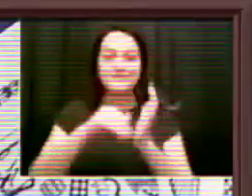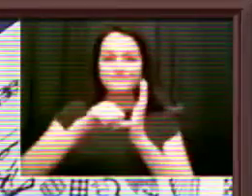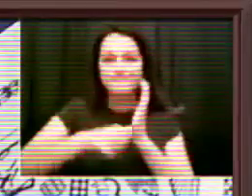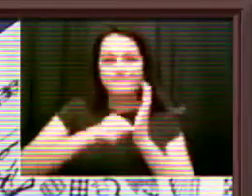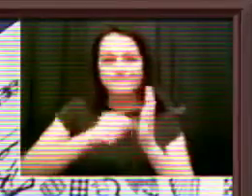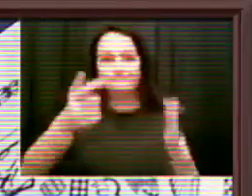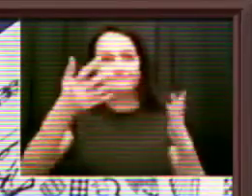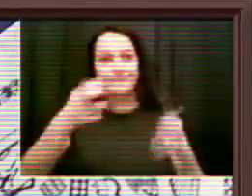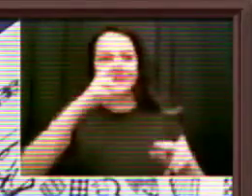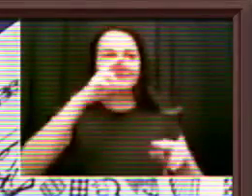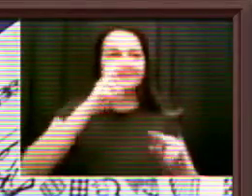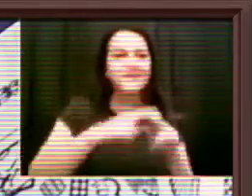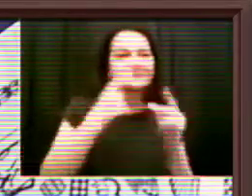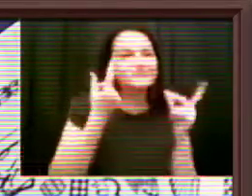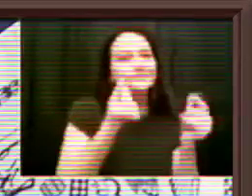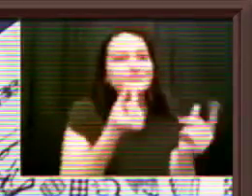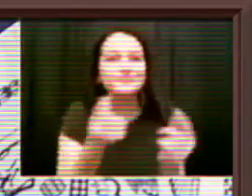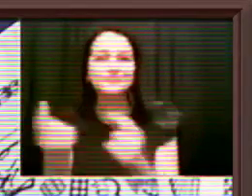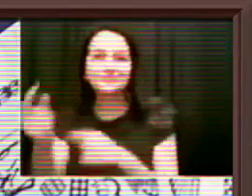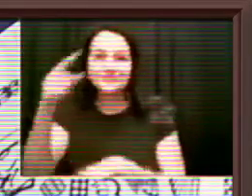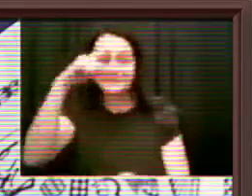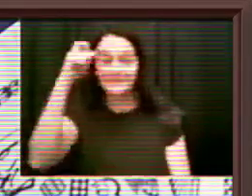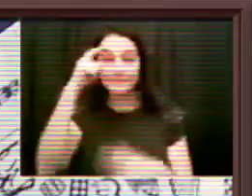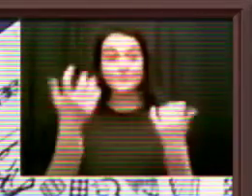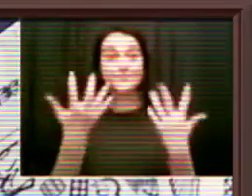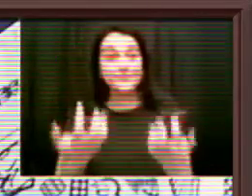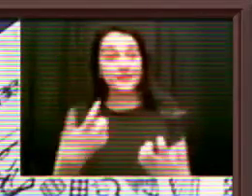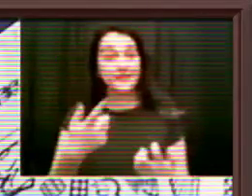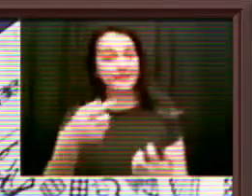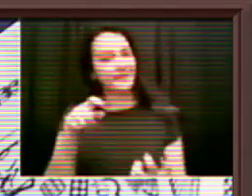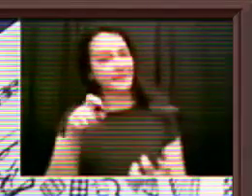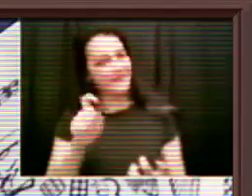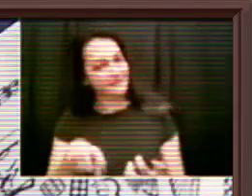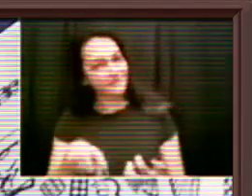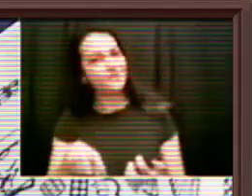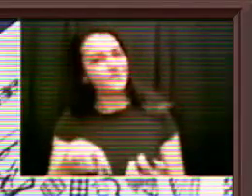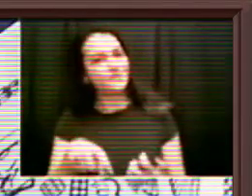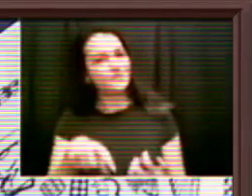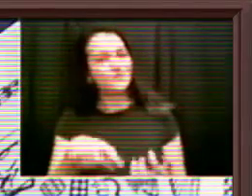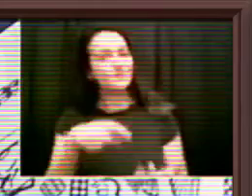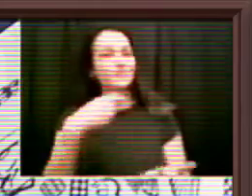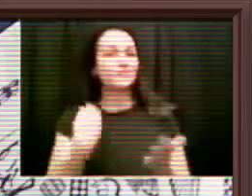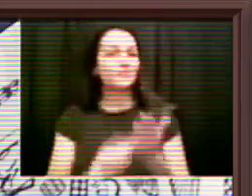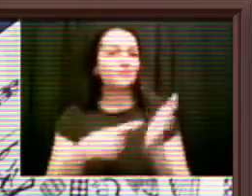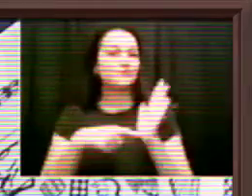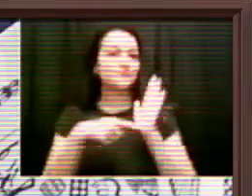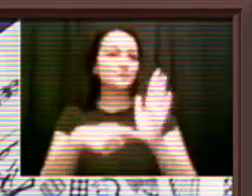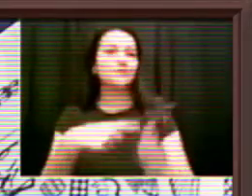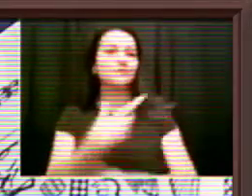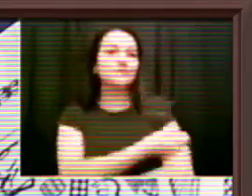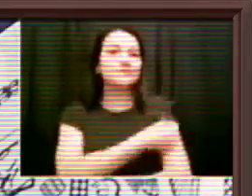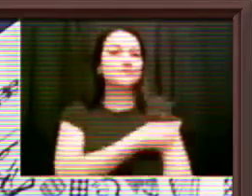don't need guns and bullets no more. All they have to do is drop a virus